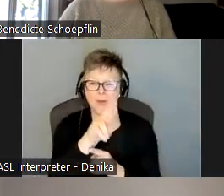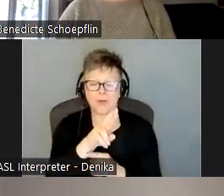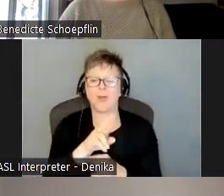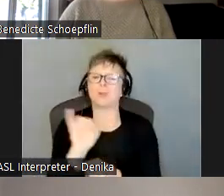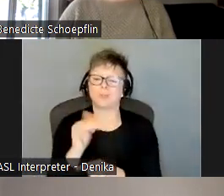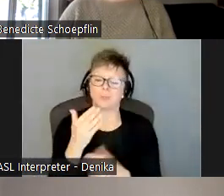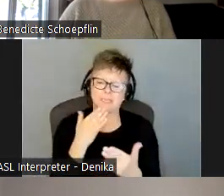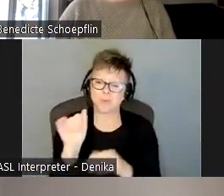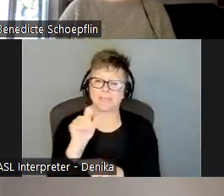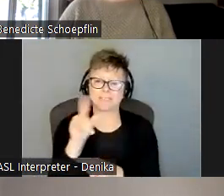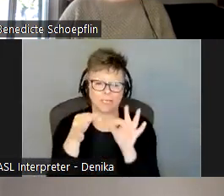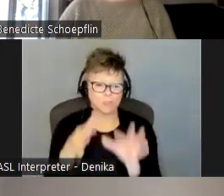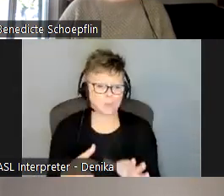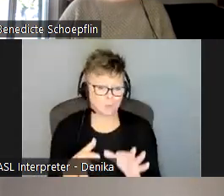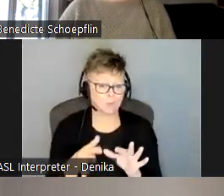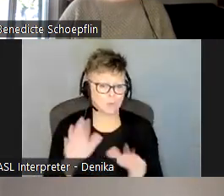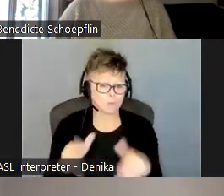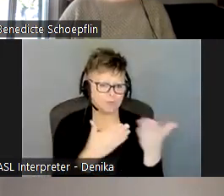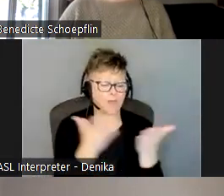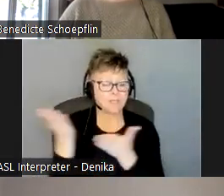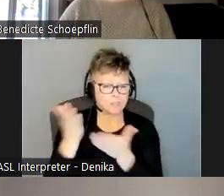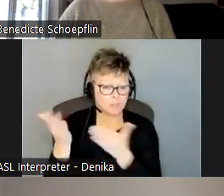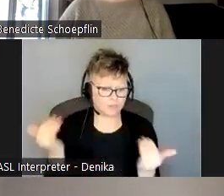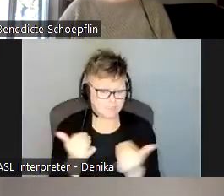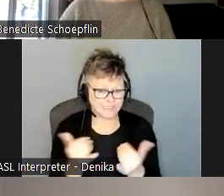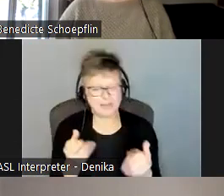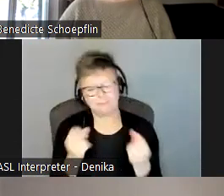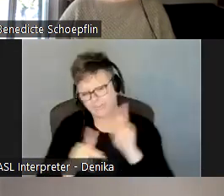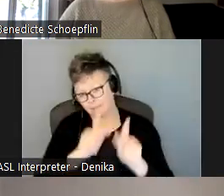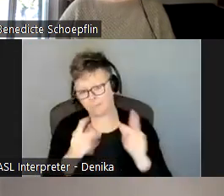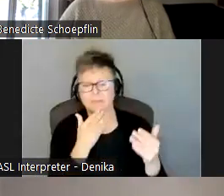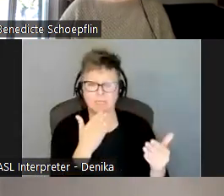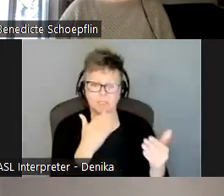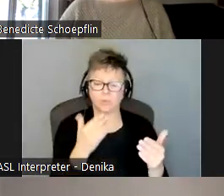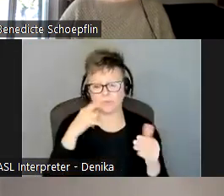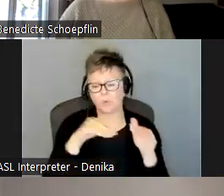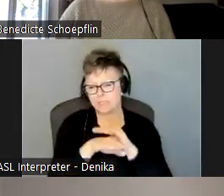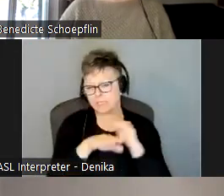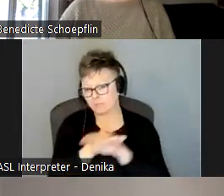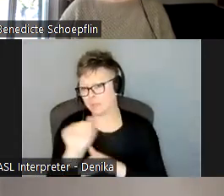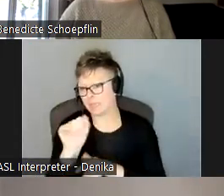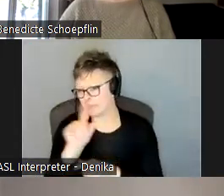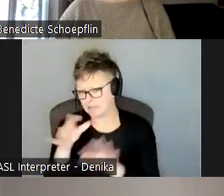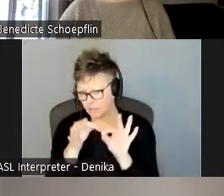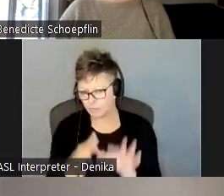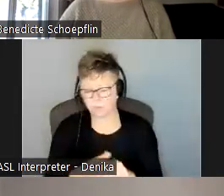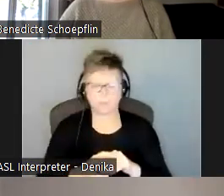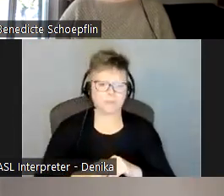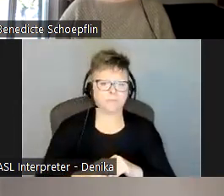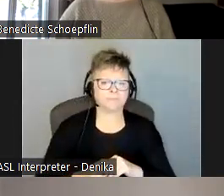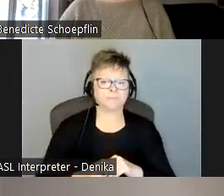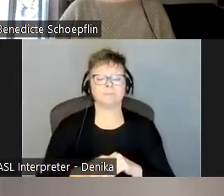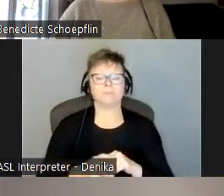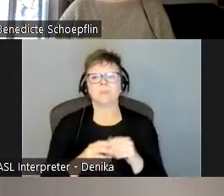their service today. I know many people are very thankful for having that availability on our webinar. So we will go